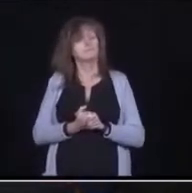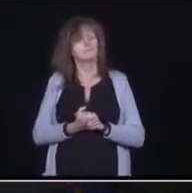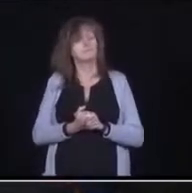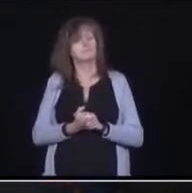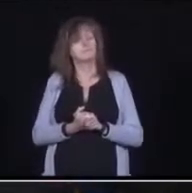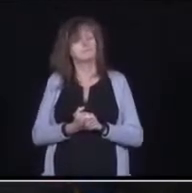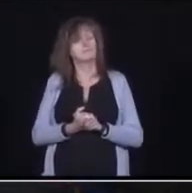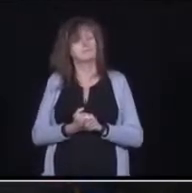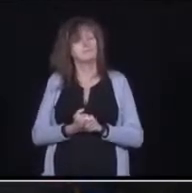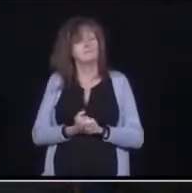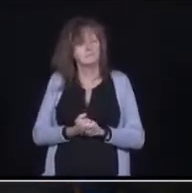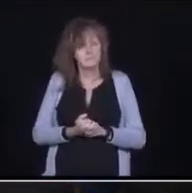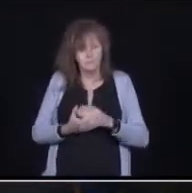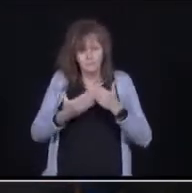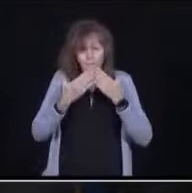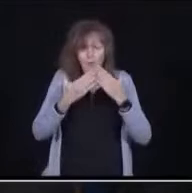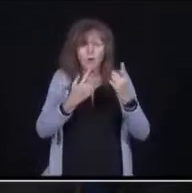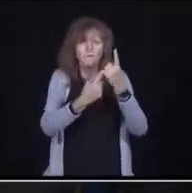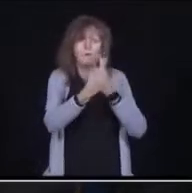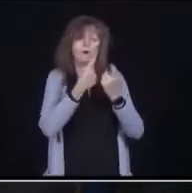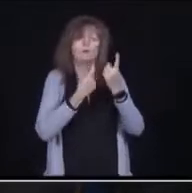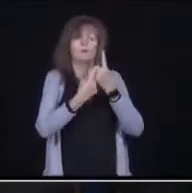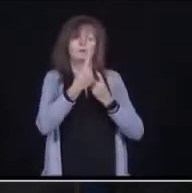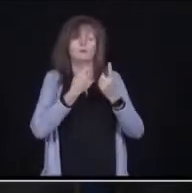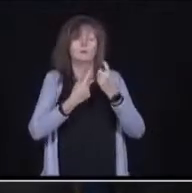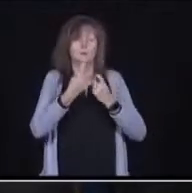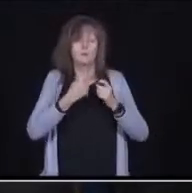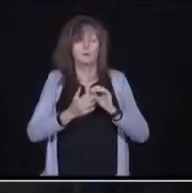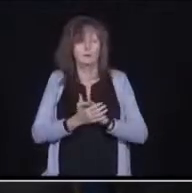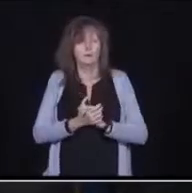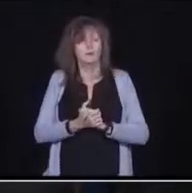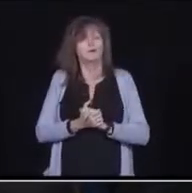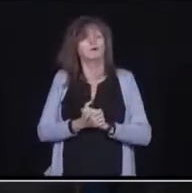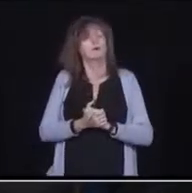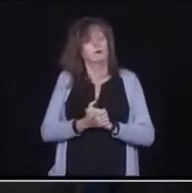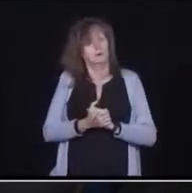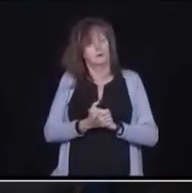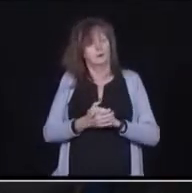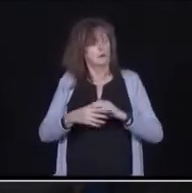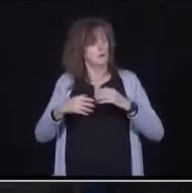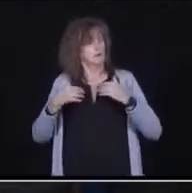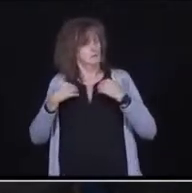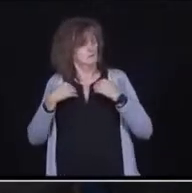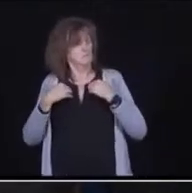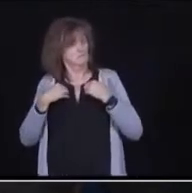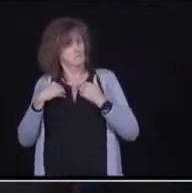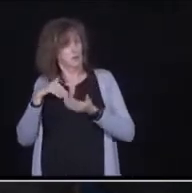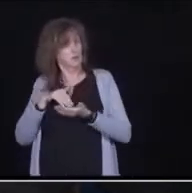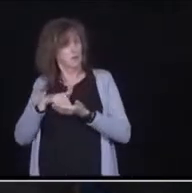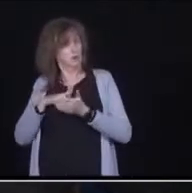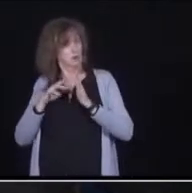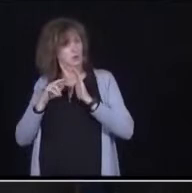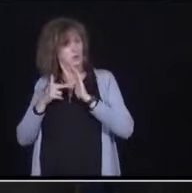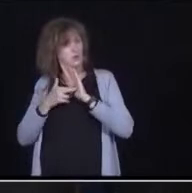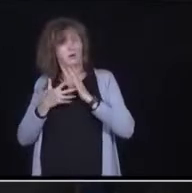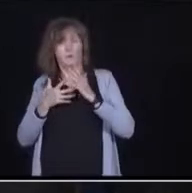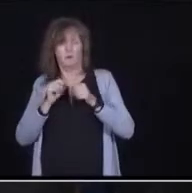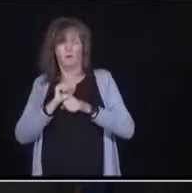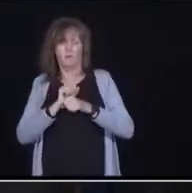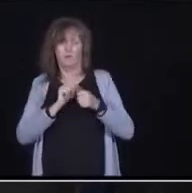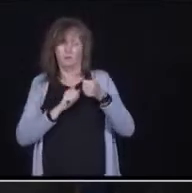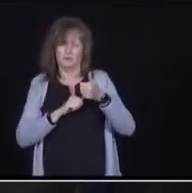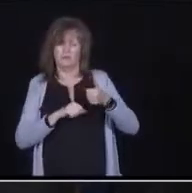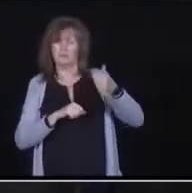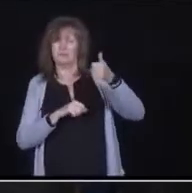Thank you for that question. As part of my role working with a number of senior leaders within the government to help